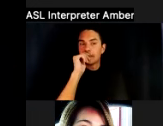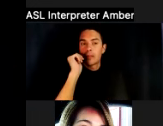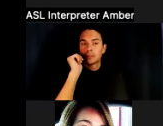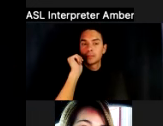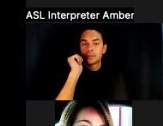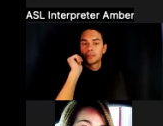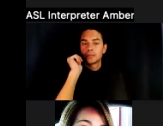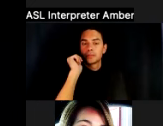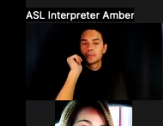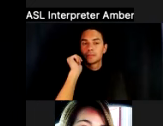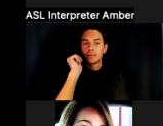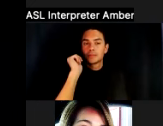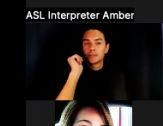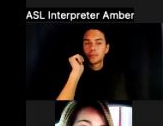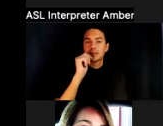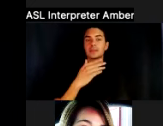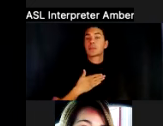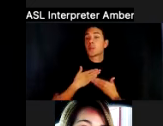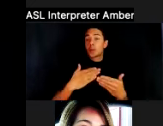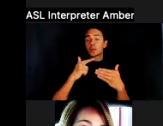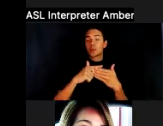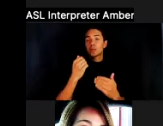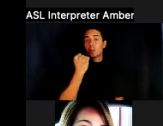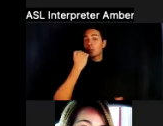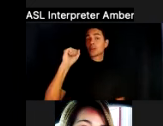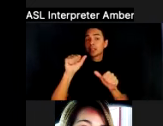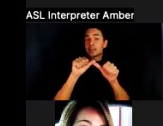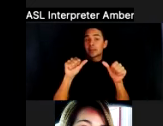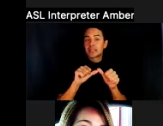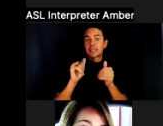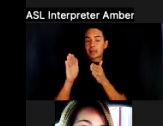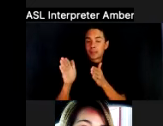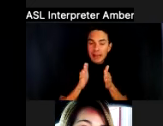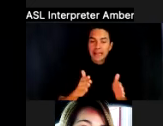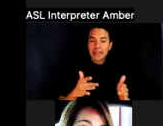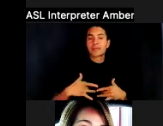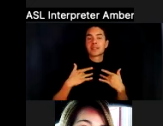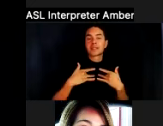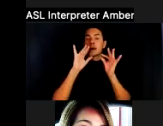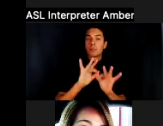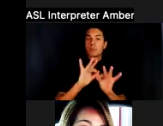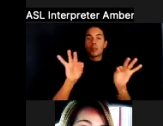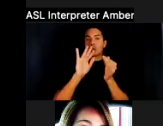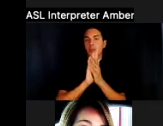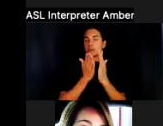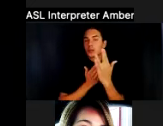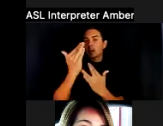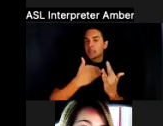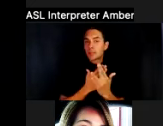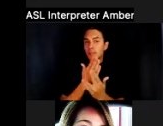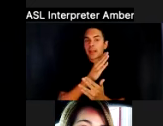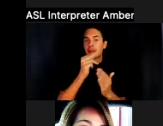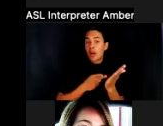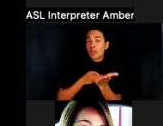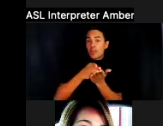So when we think about moving into organizing spaces like planning events, it's important to be transparent and authentic about what you're